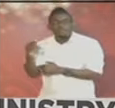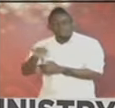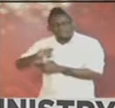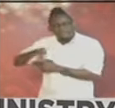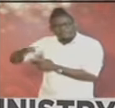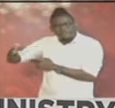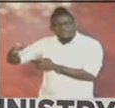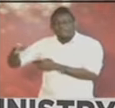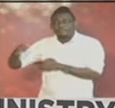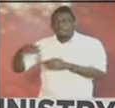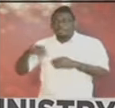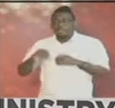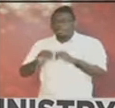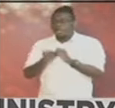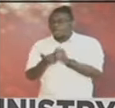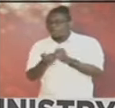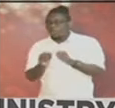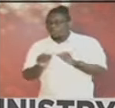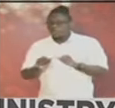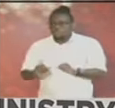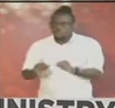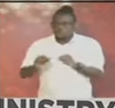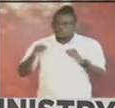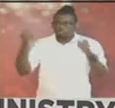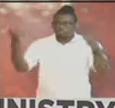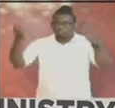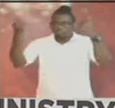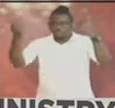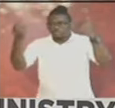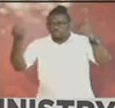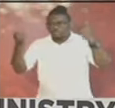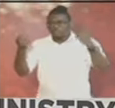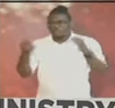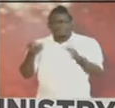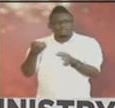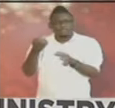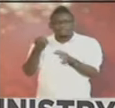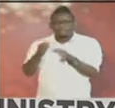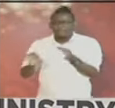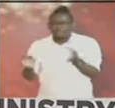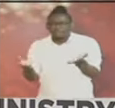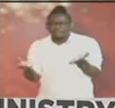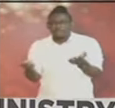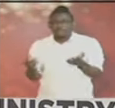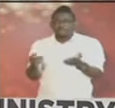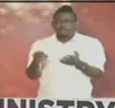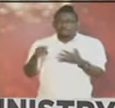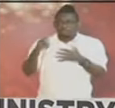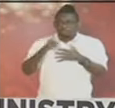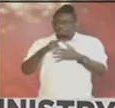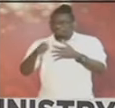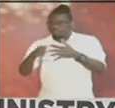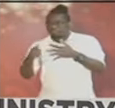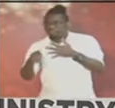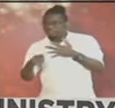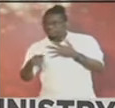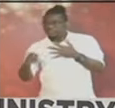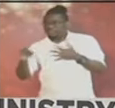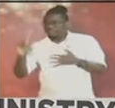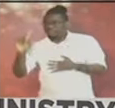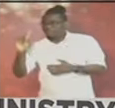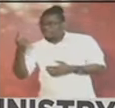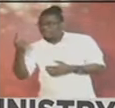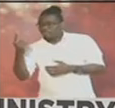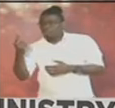success. And these are not complex factors. First and foremost, it's the simple public health